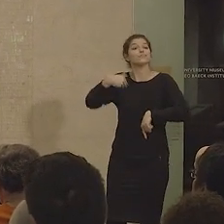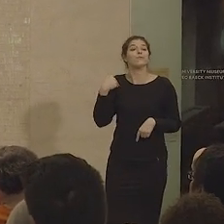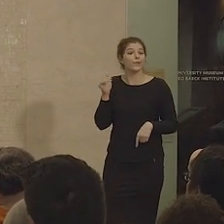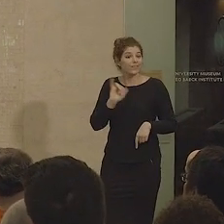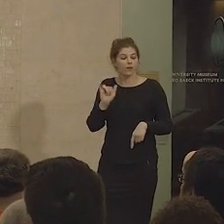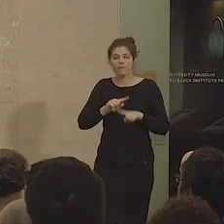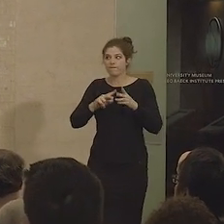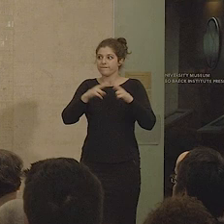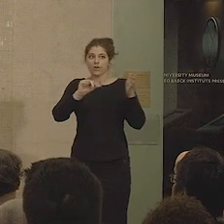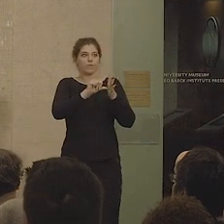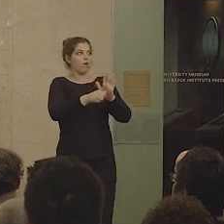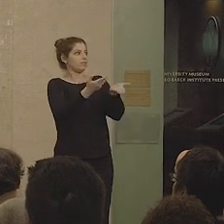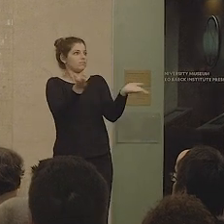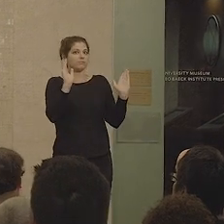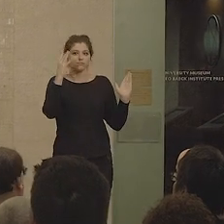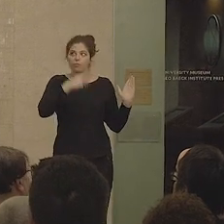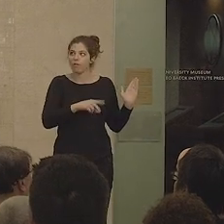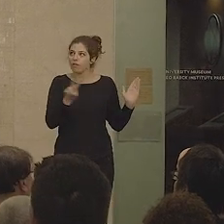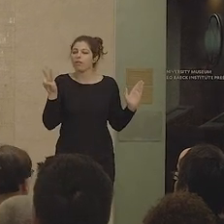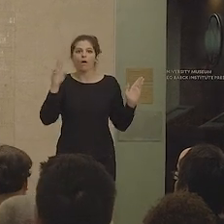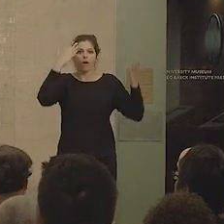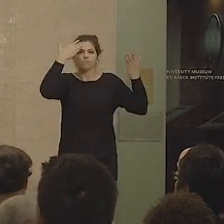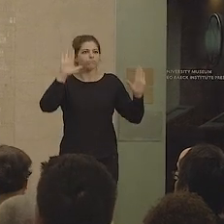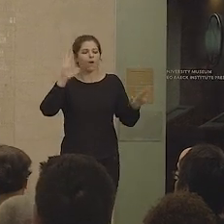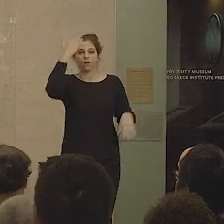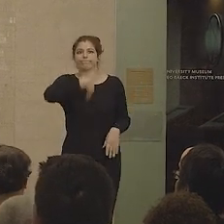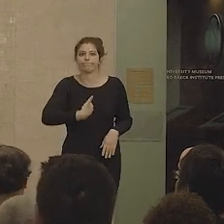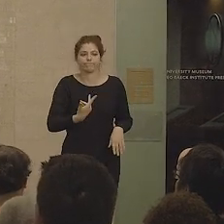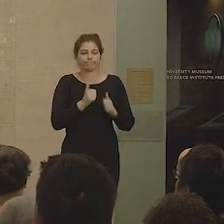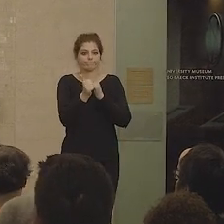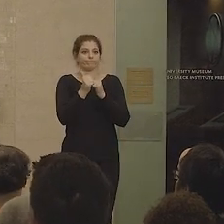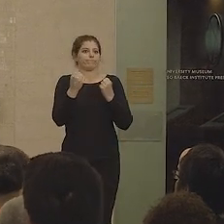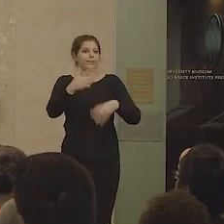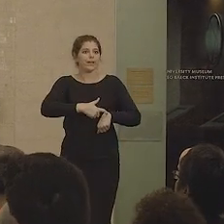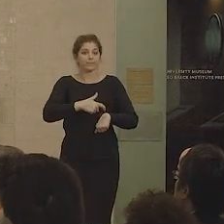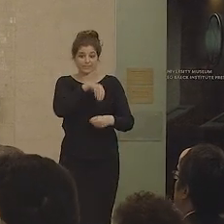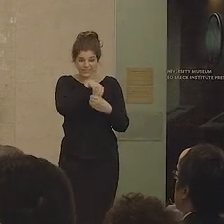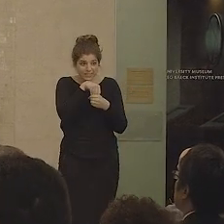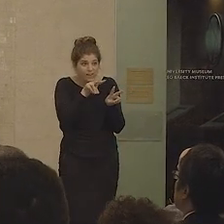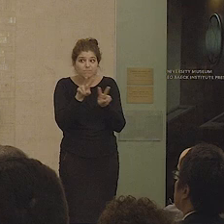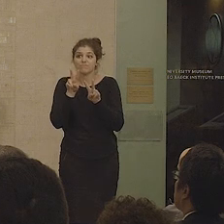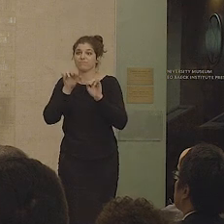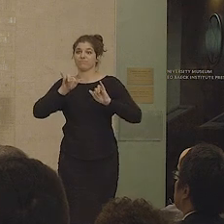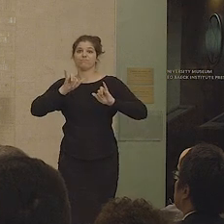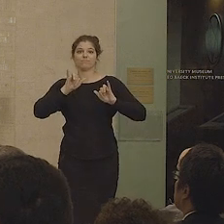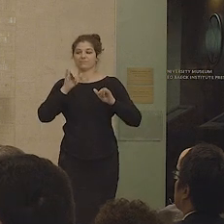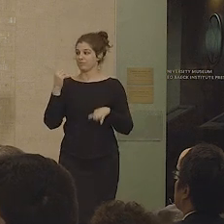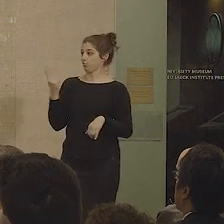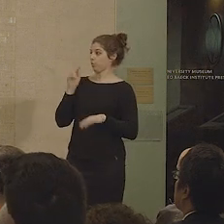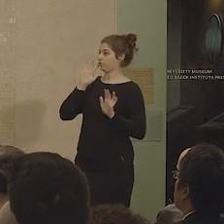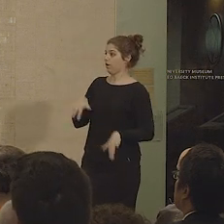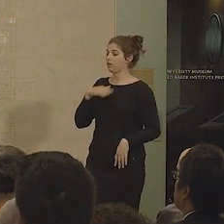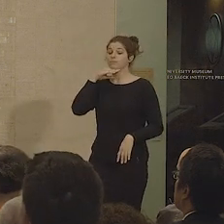incredibly impressed by this institution. I had no idea it existed here, and inside it's... Fred and I were pretty blown